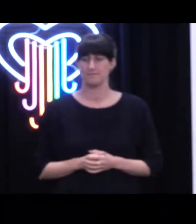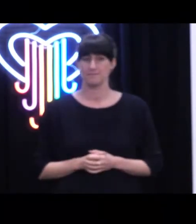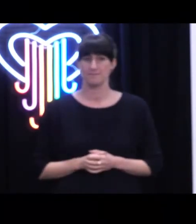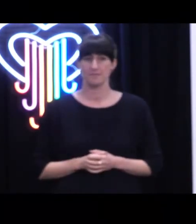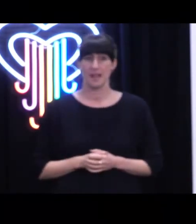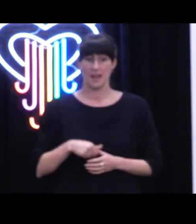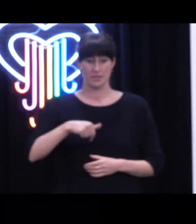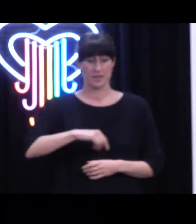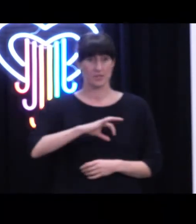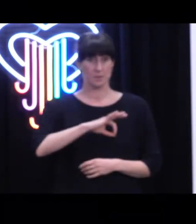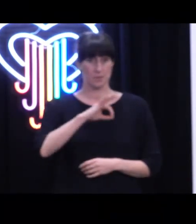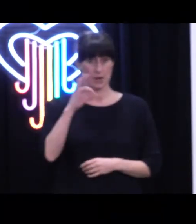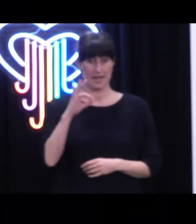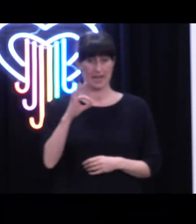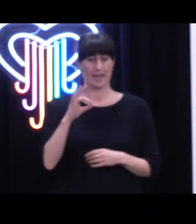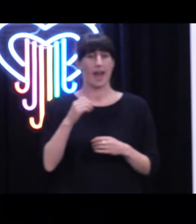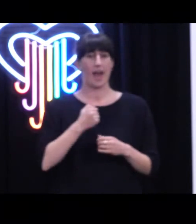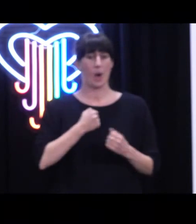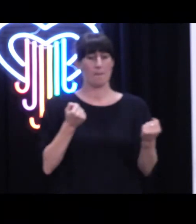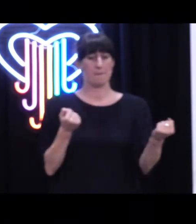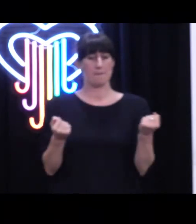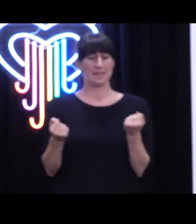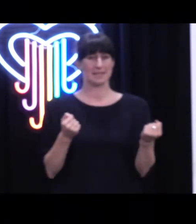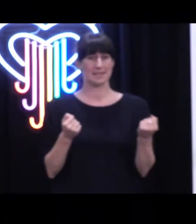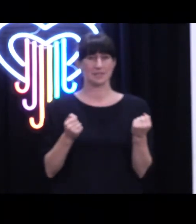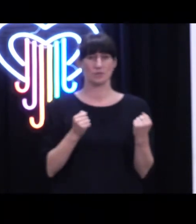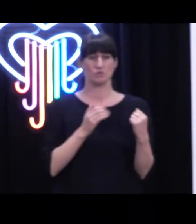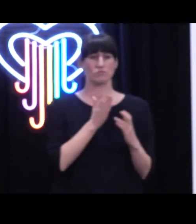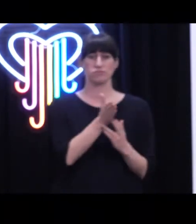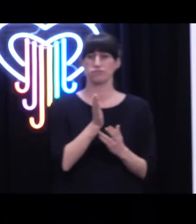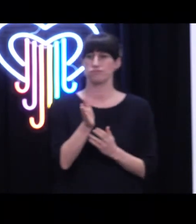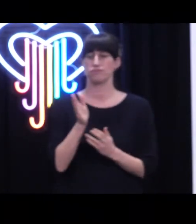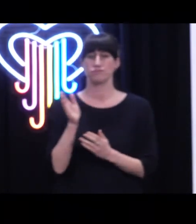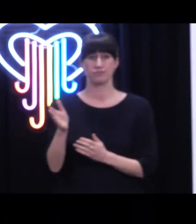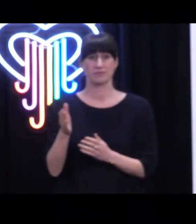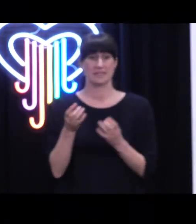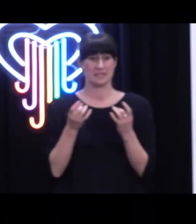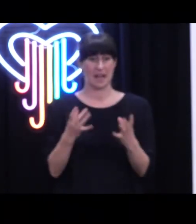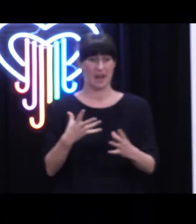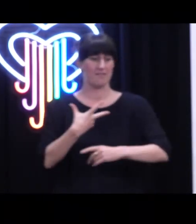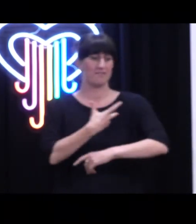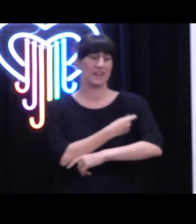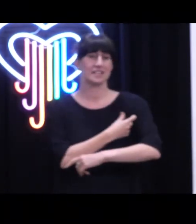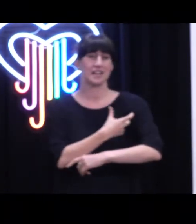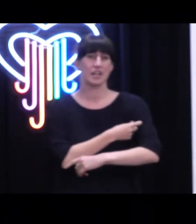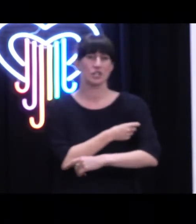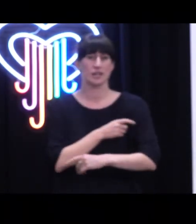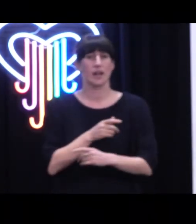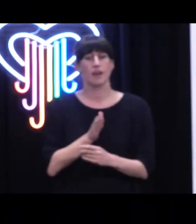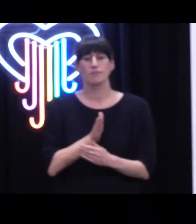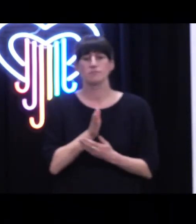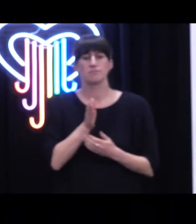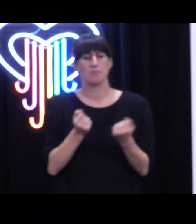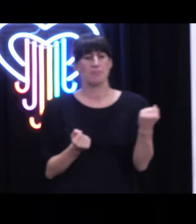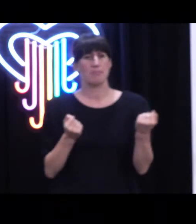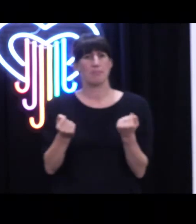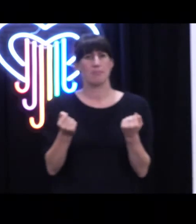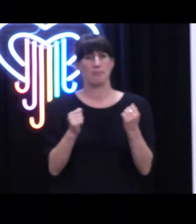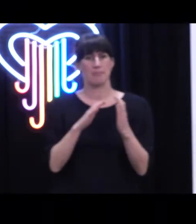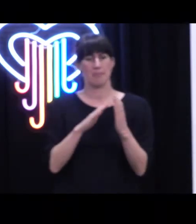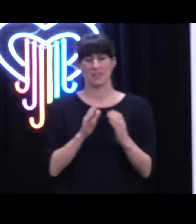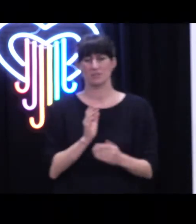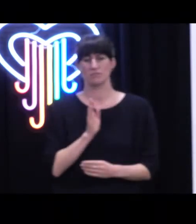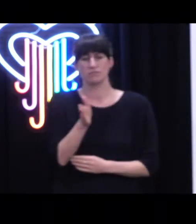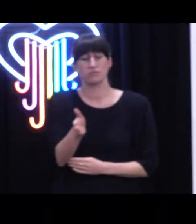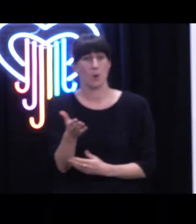were launched in Auckland before heading out to parts of the city where vaccination numbers have been lower or people haven't been able to access